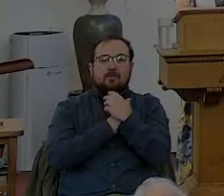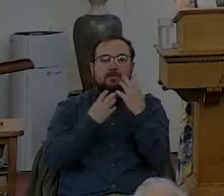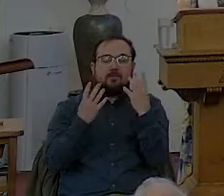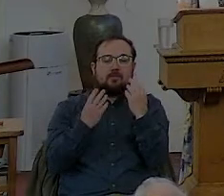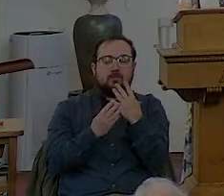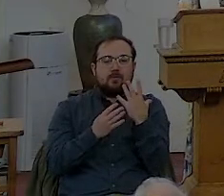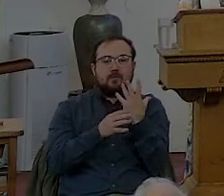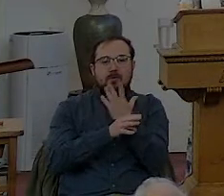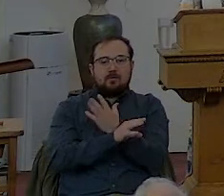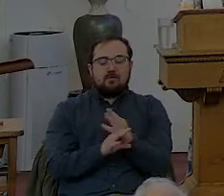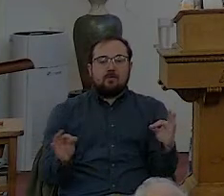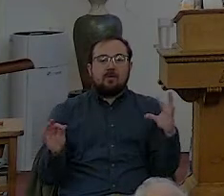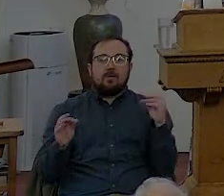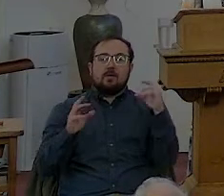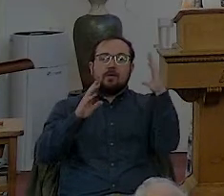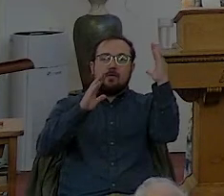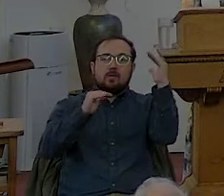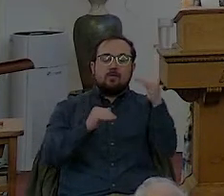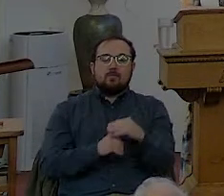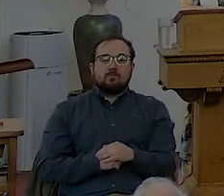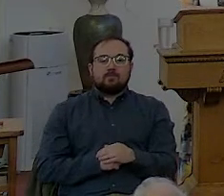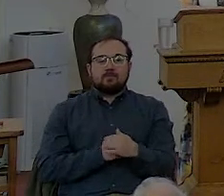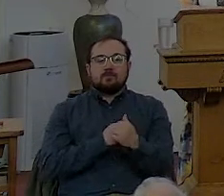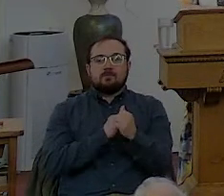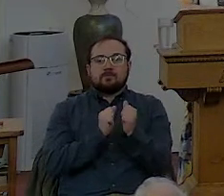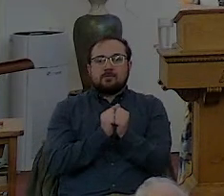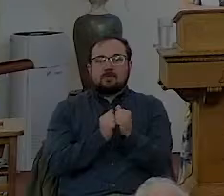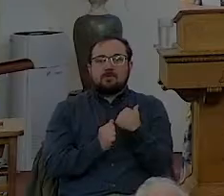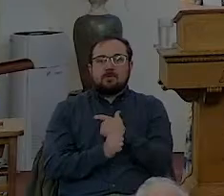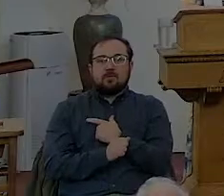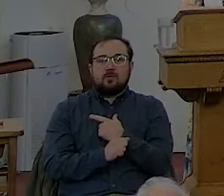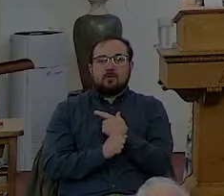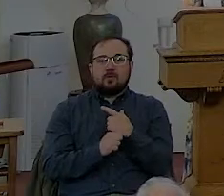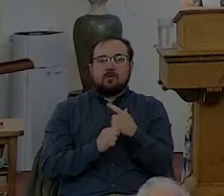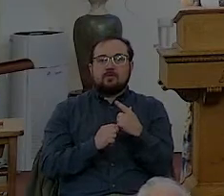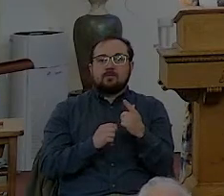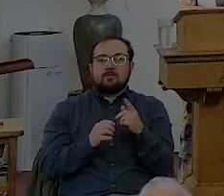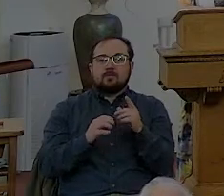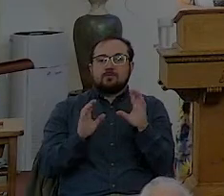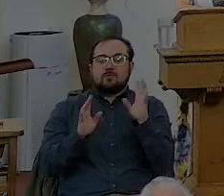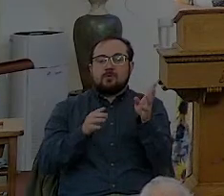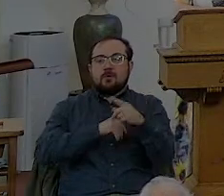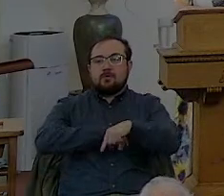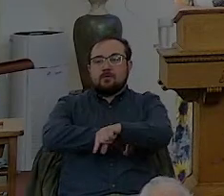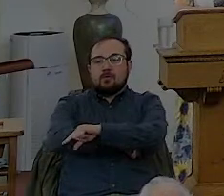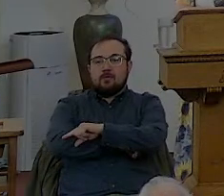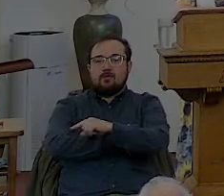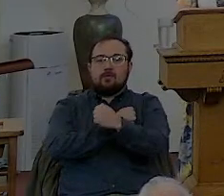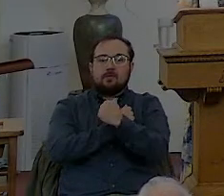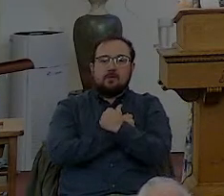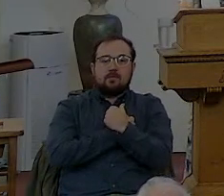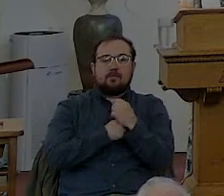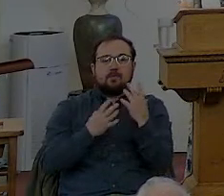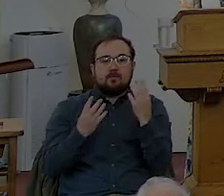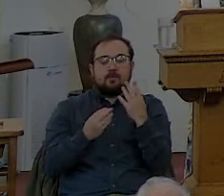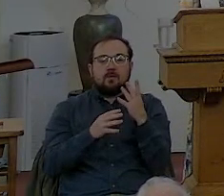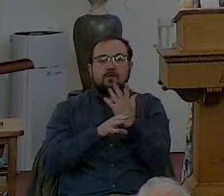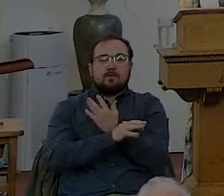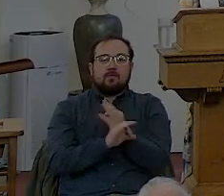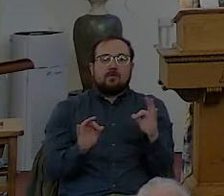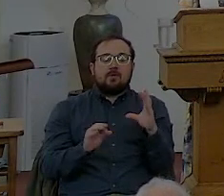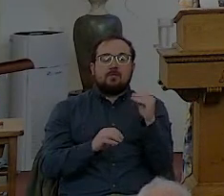beauty, freedom, and hope. Together, we create a garden of love, beauty,